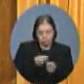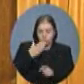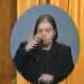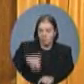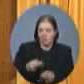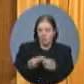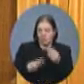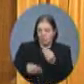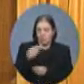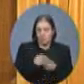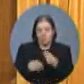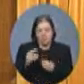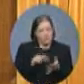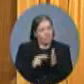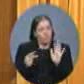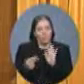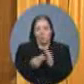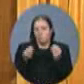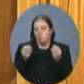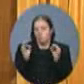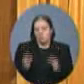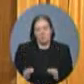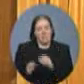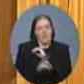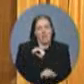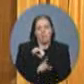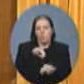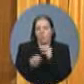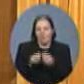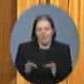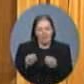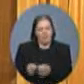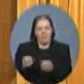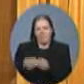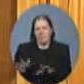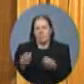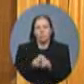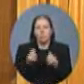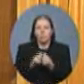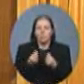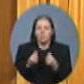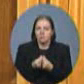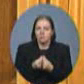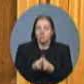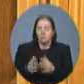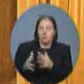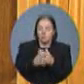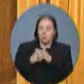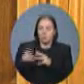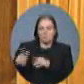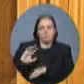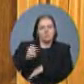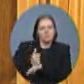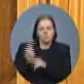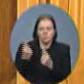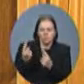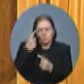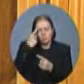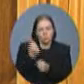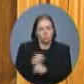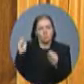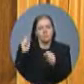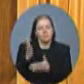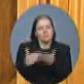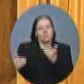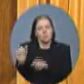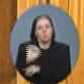that are already suffering. While the U.S. develops a plan to save the American auto sector, this government's inaction, their laissez-faire attitude,